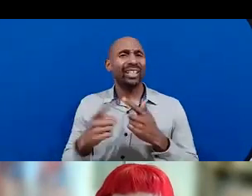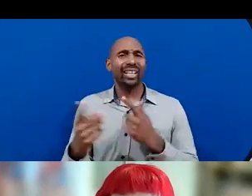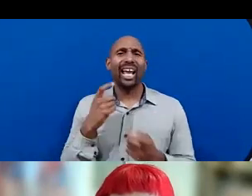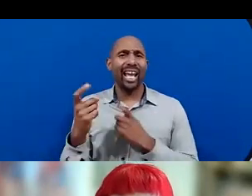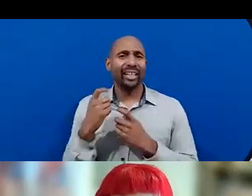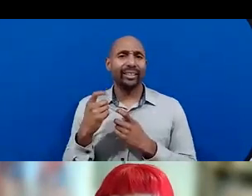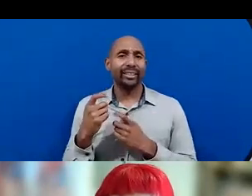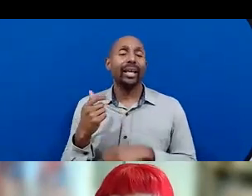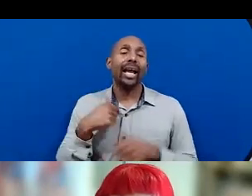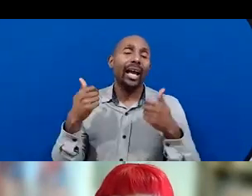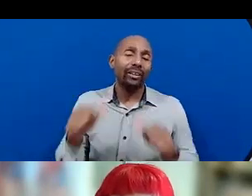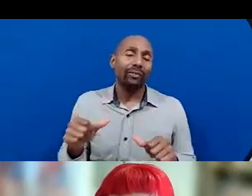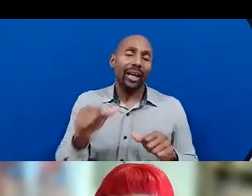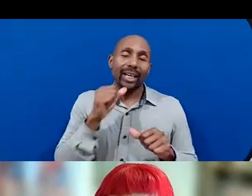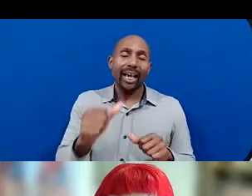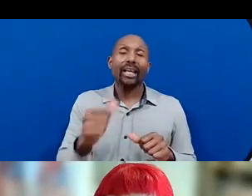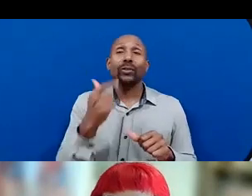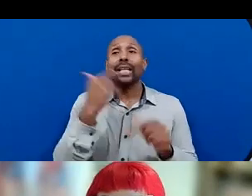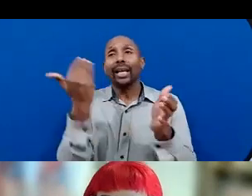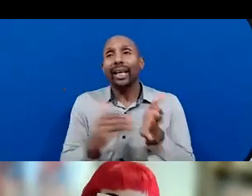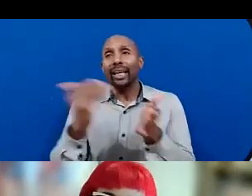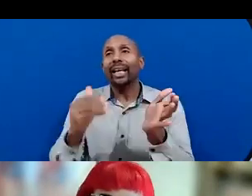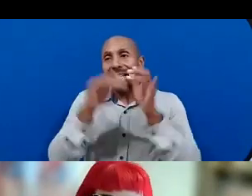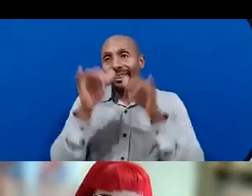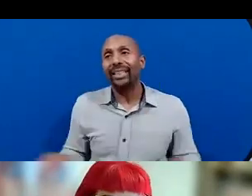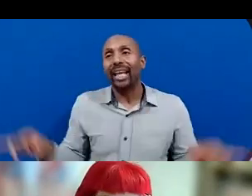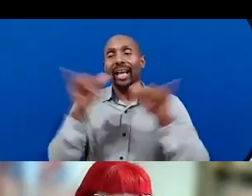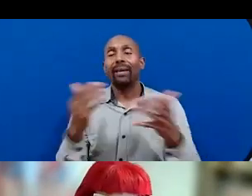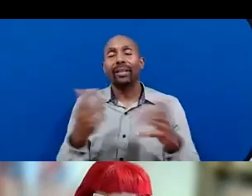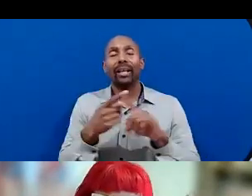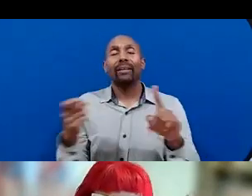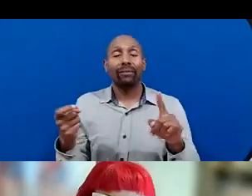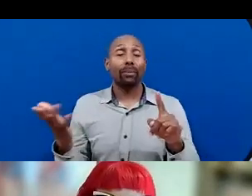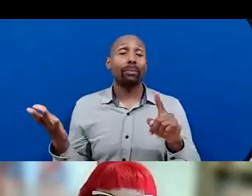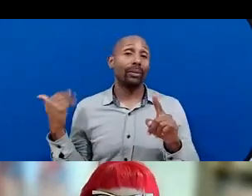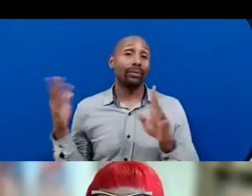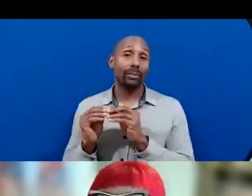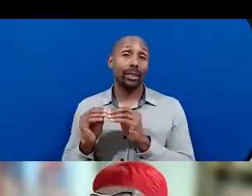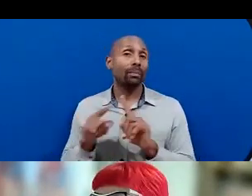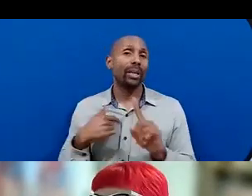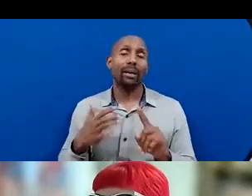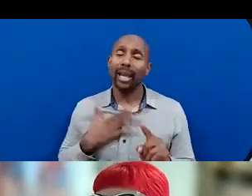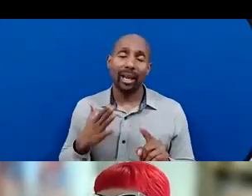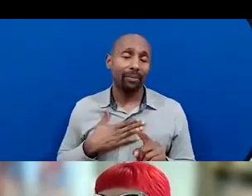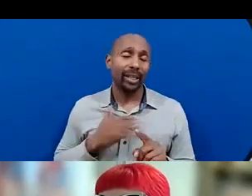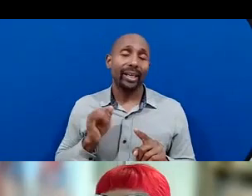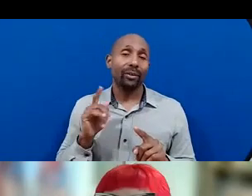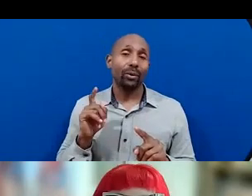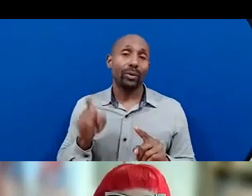I'm also happy to answer questions from previous calls. If you weren't there and you missed it, just ask a question and I will answer